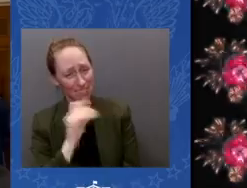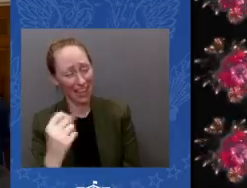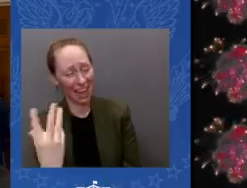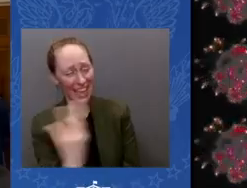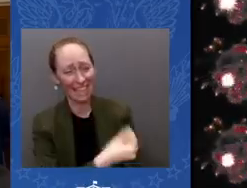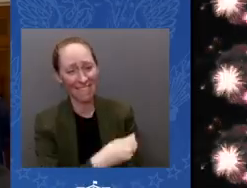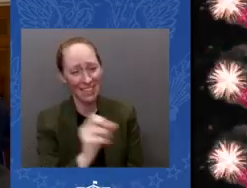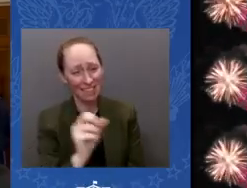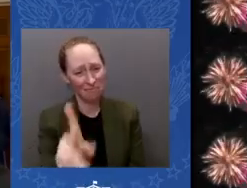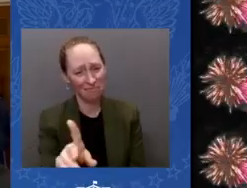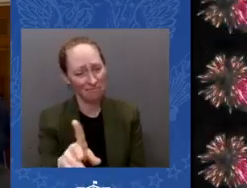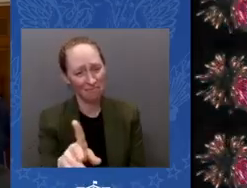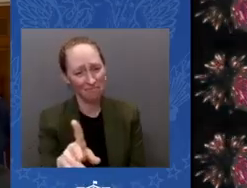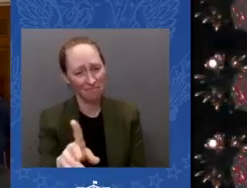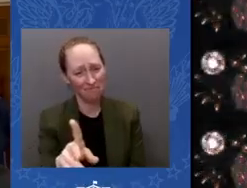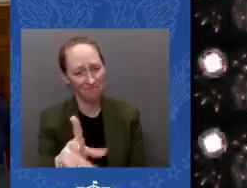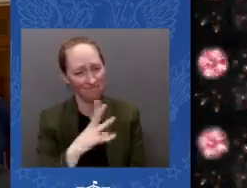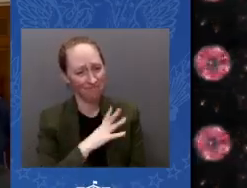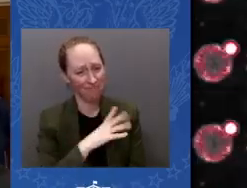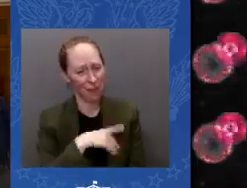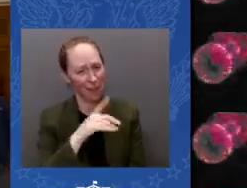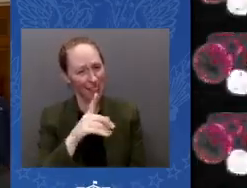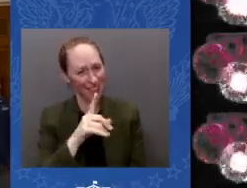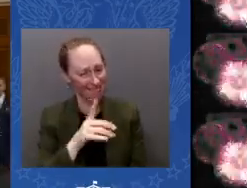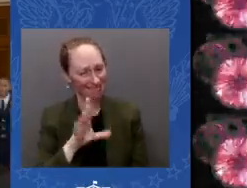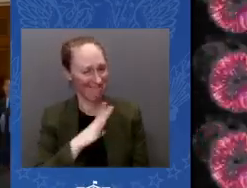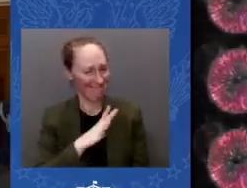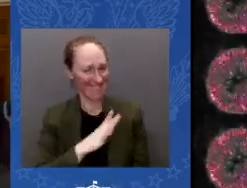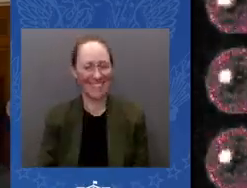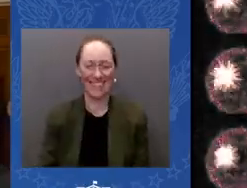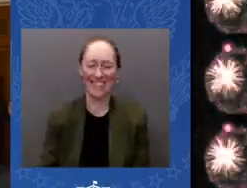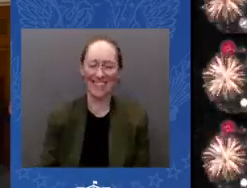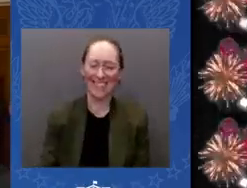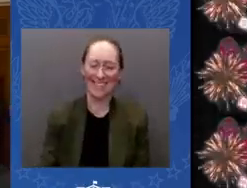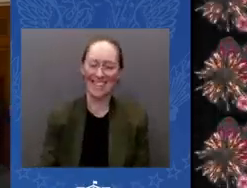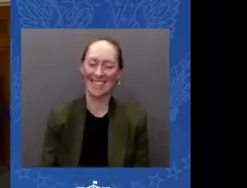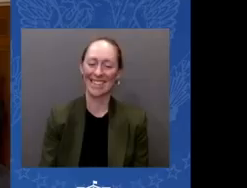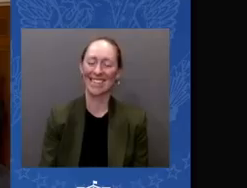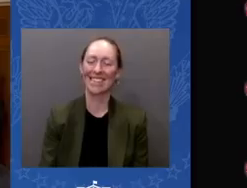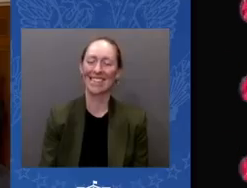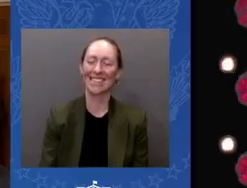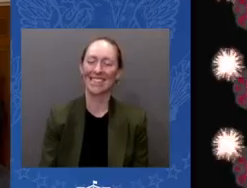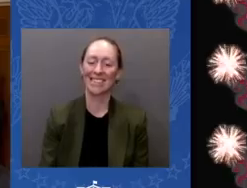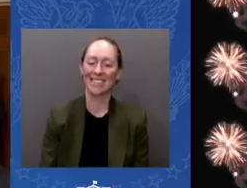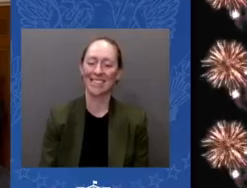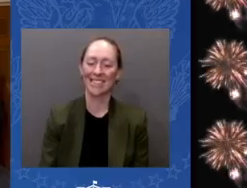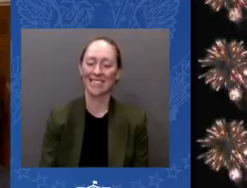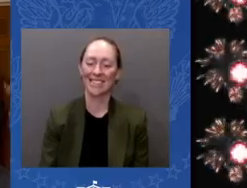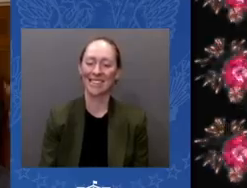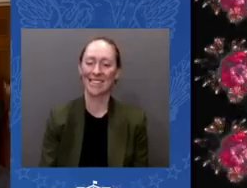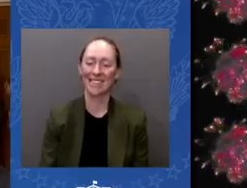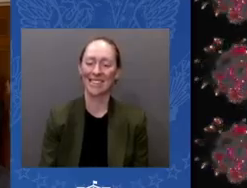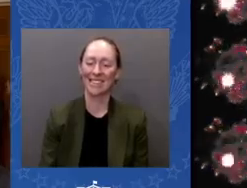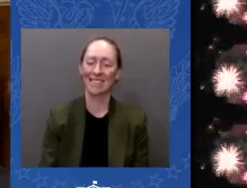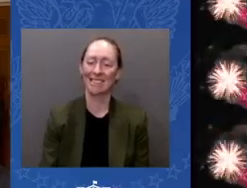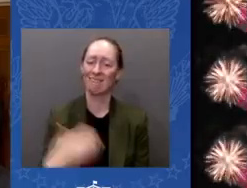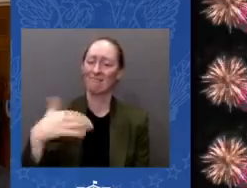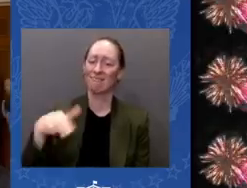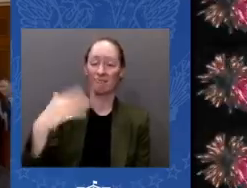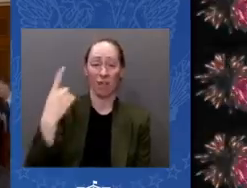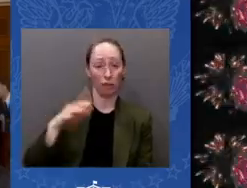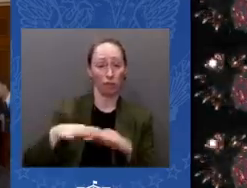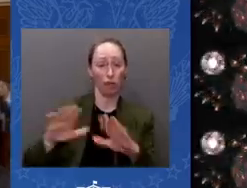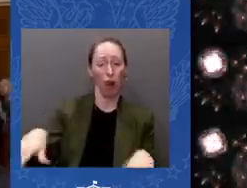you very much. And one of the things I admire most about Kamala, she often talks about her mom.